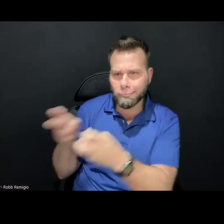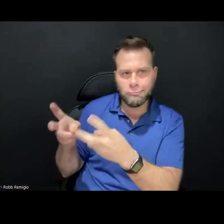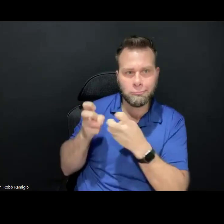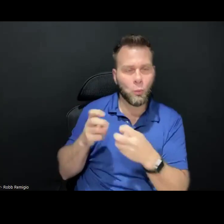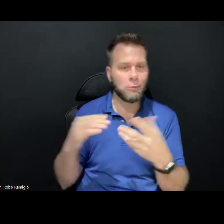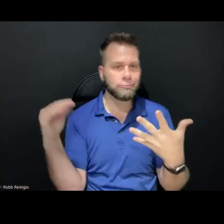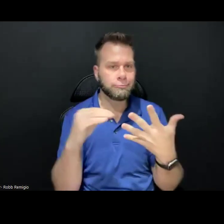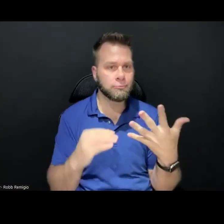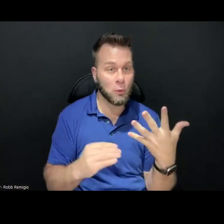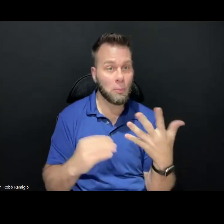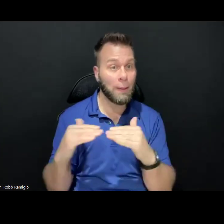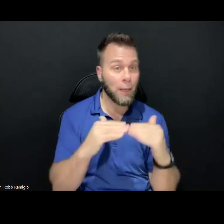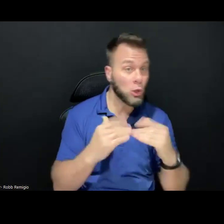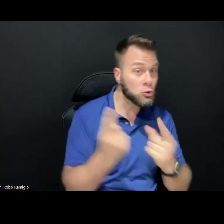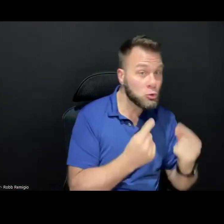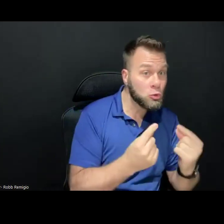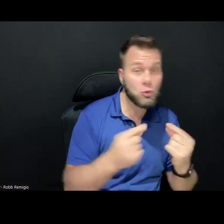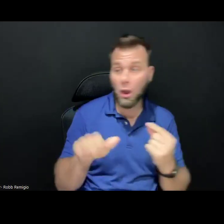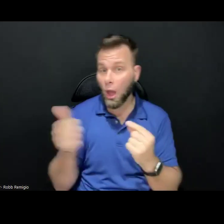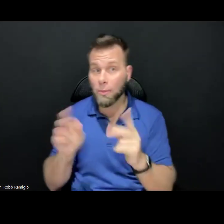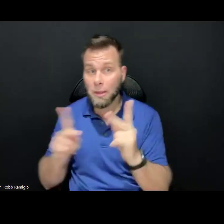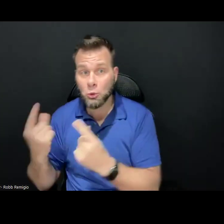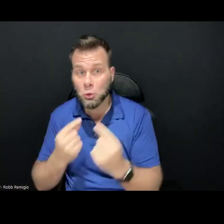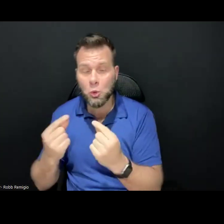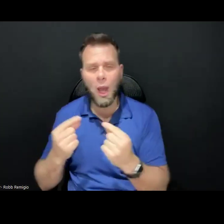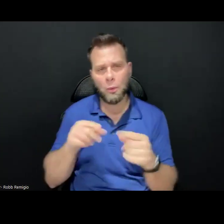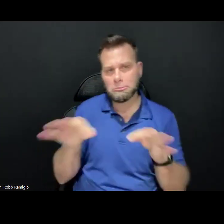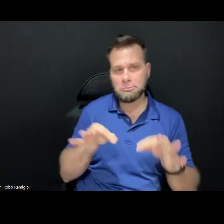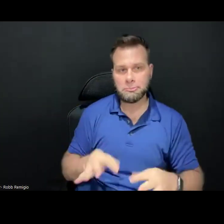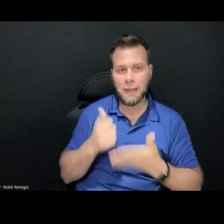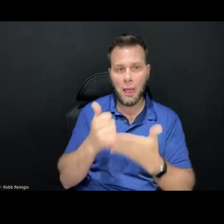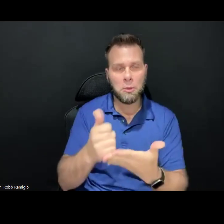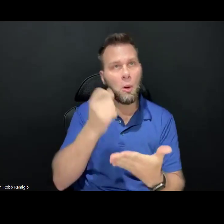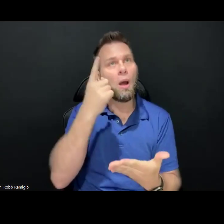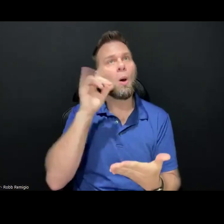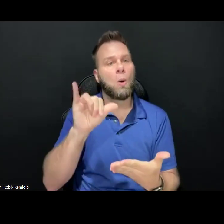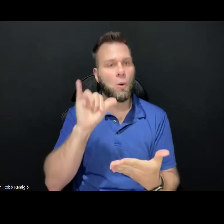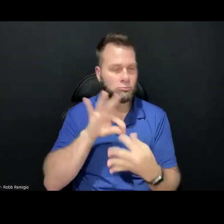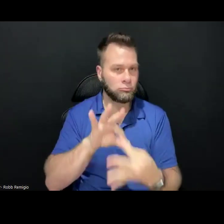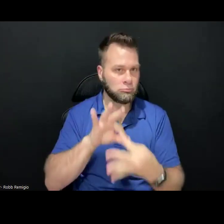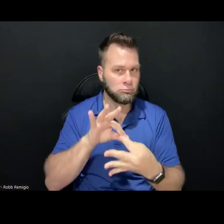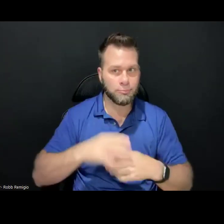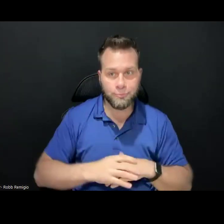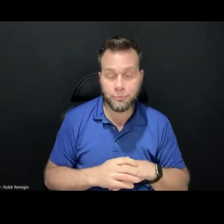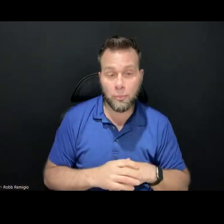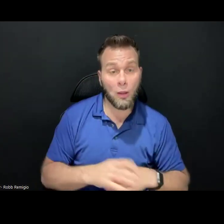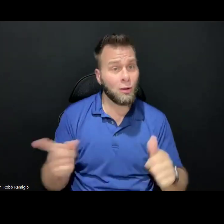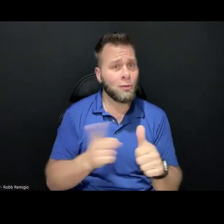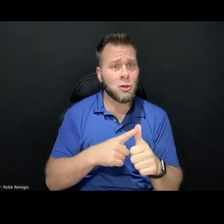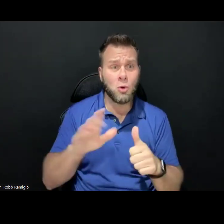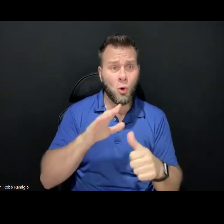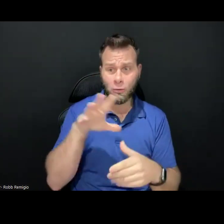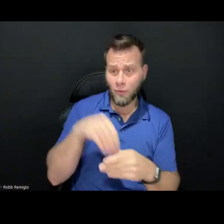my colleagues do in order to make this as relevant as possible for all of you. I want to start off by saying thank you for all the work that you do in